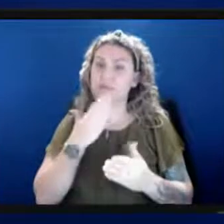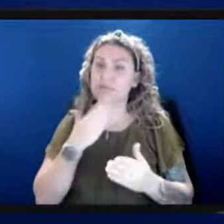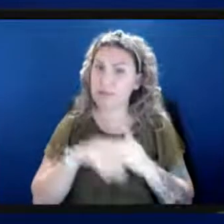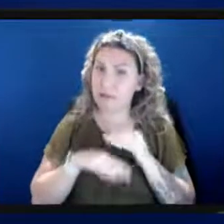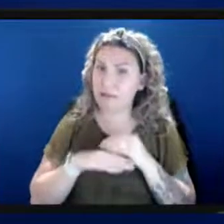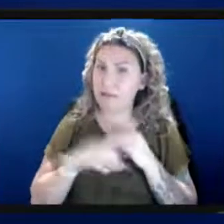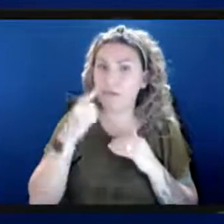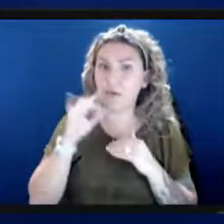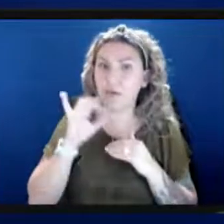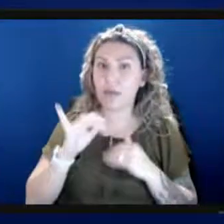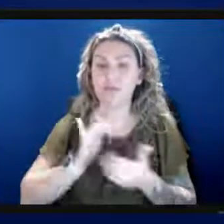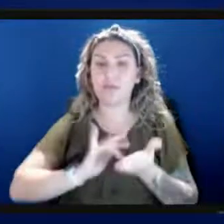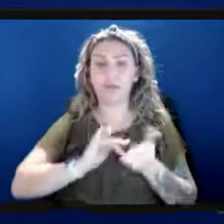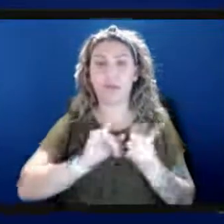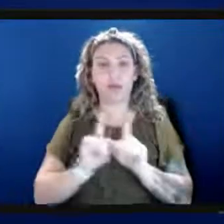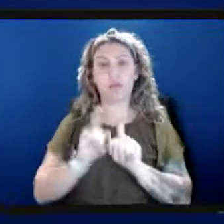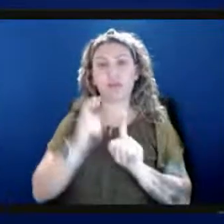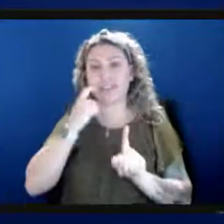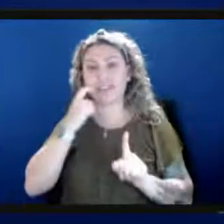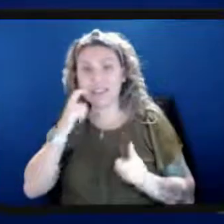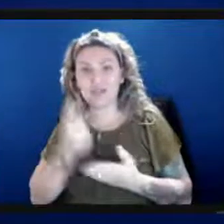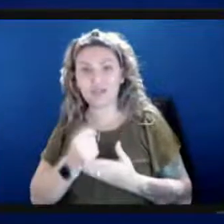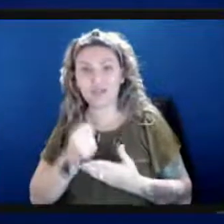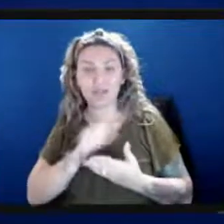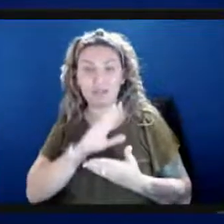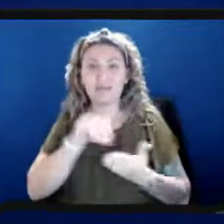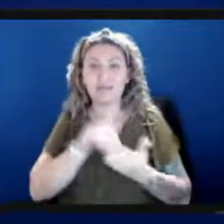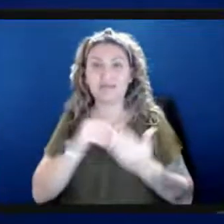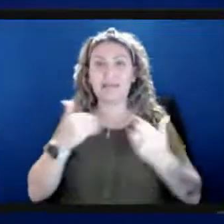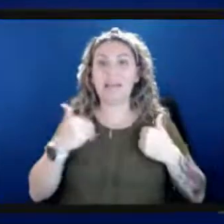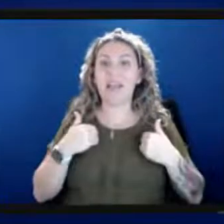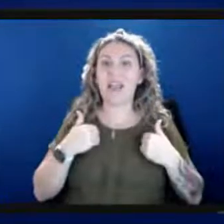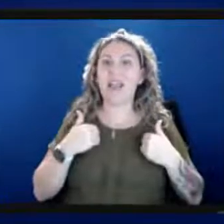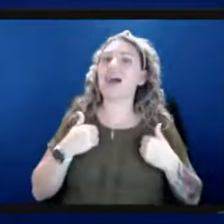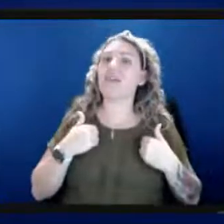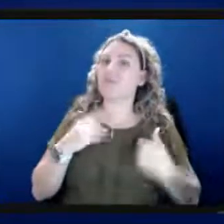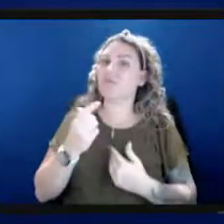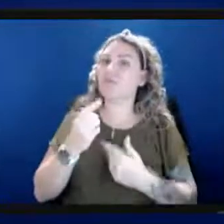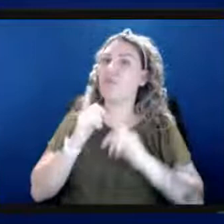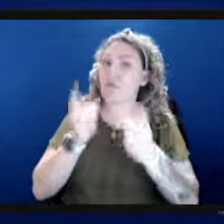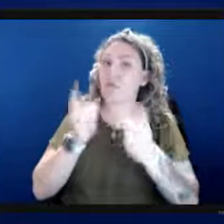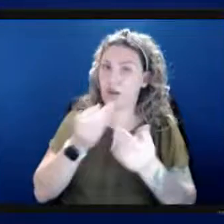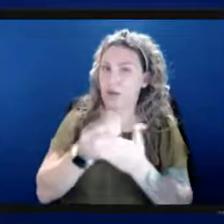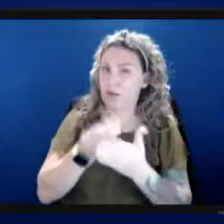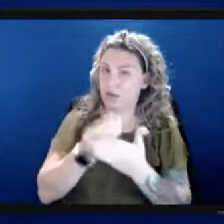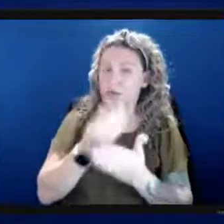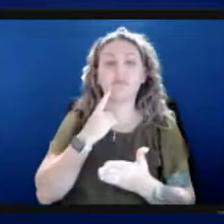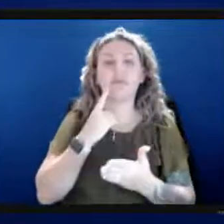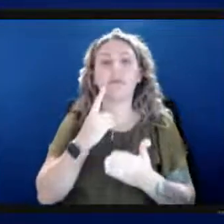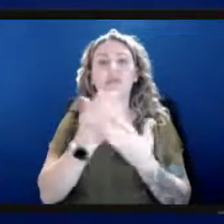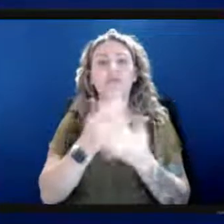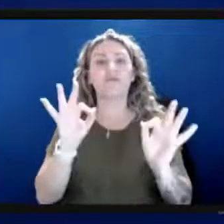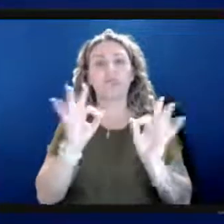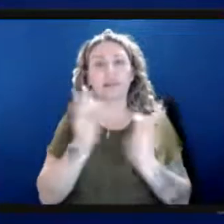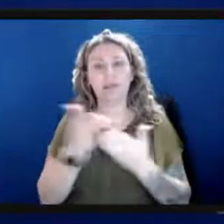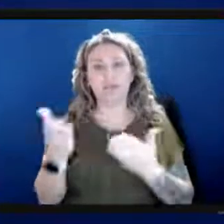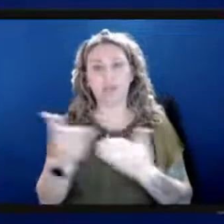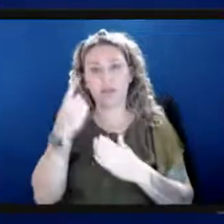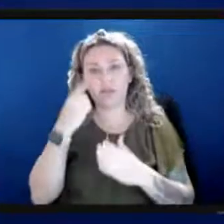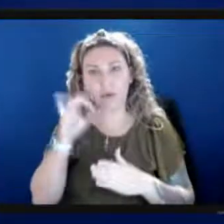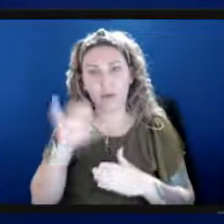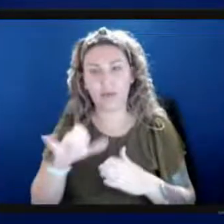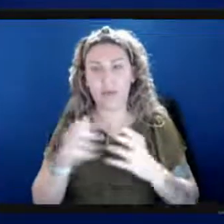Also, our addiction treatment center will have grant funding that for our patients, we can give them a free supply as well. And a lot of